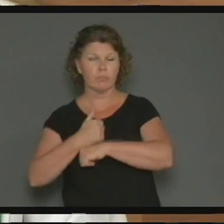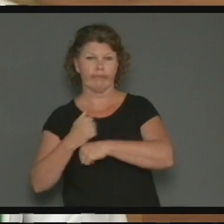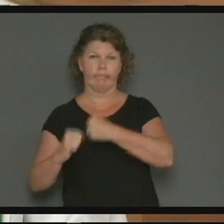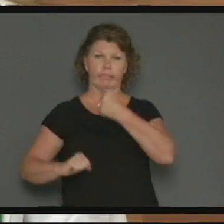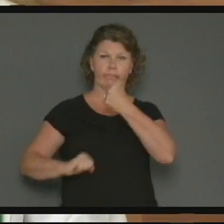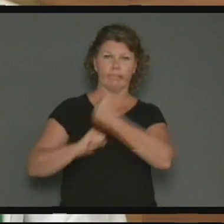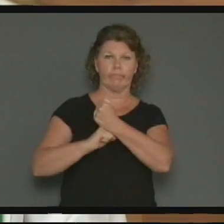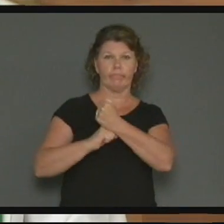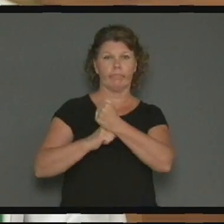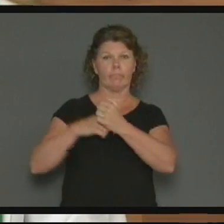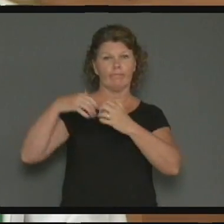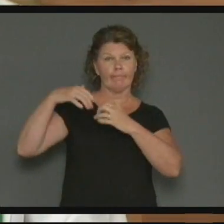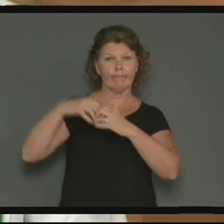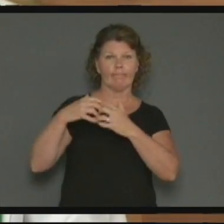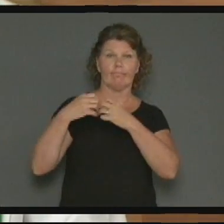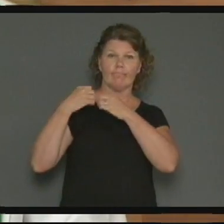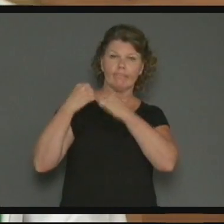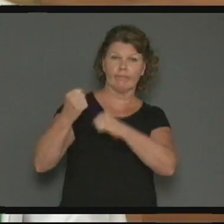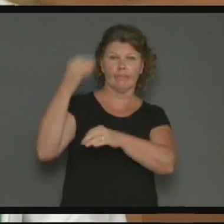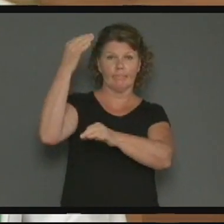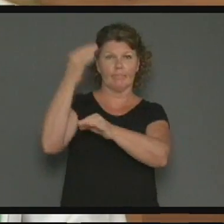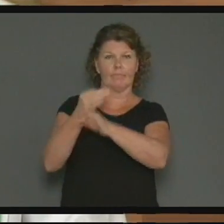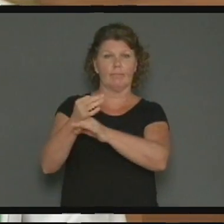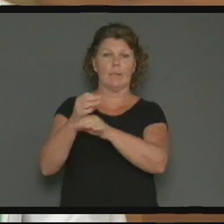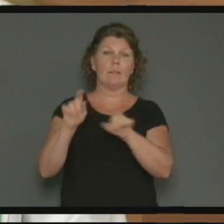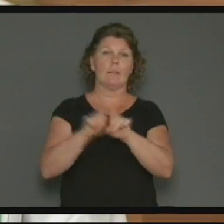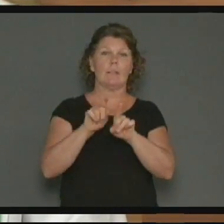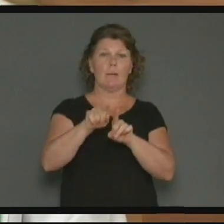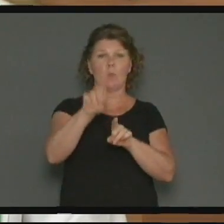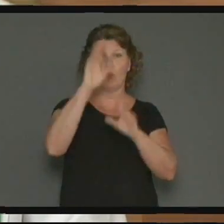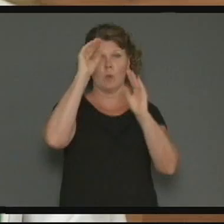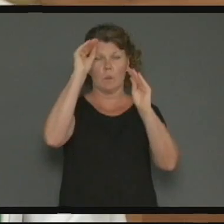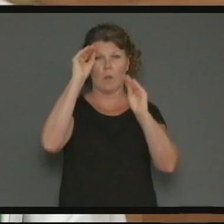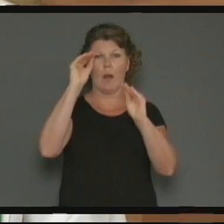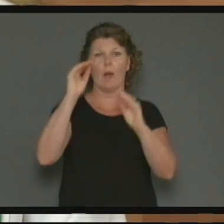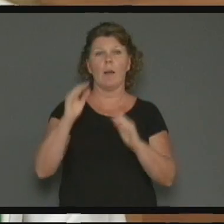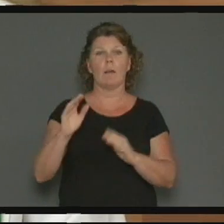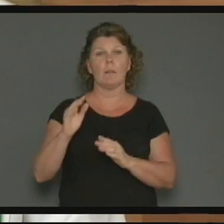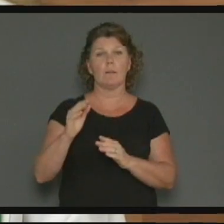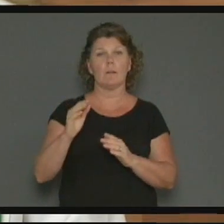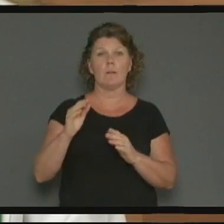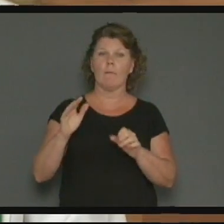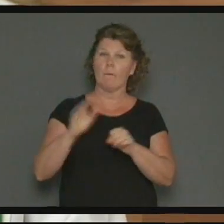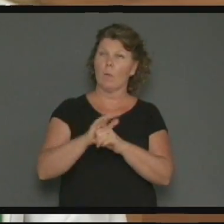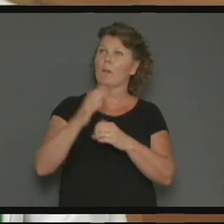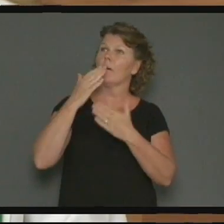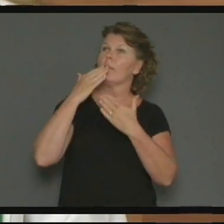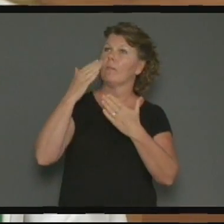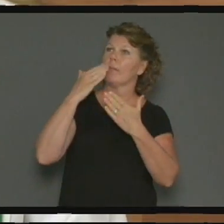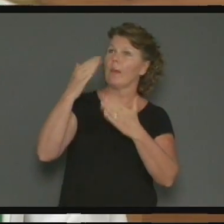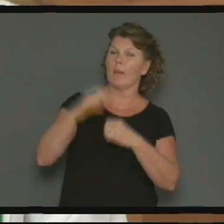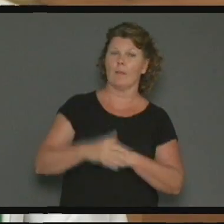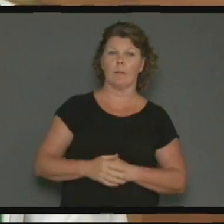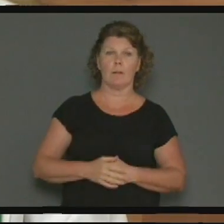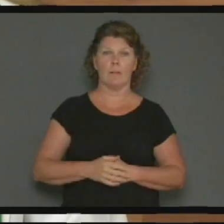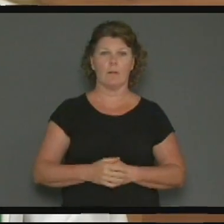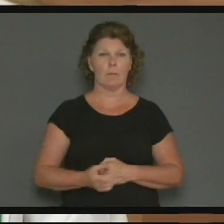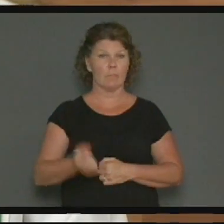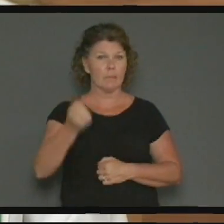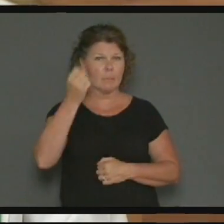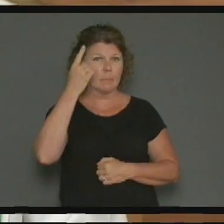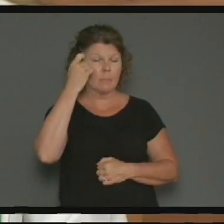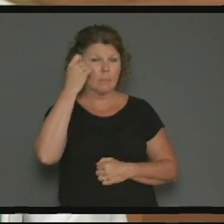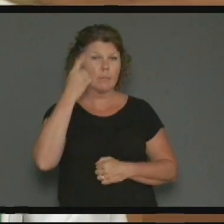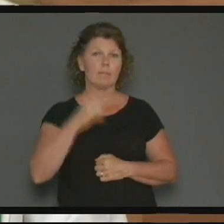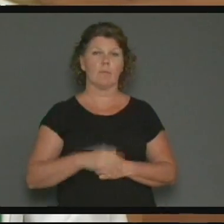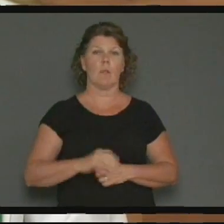and established in the faith, just as you were taught, abounding in thanksgiving. See to it that no one takes